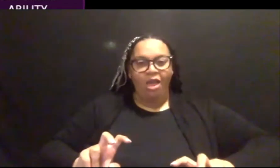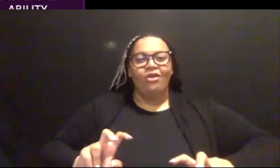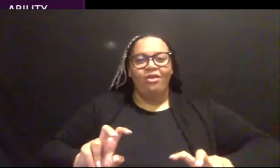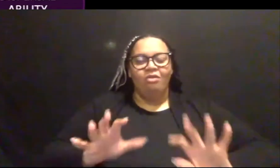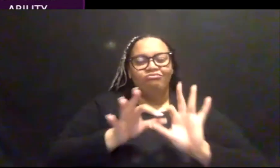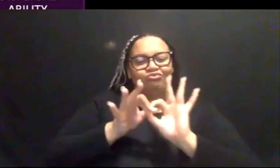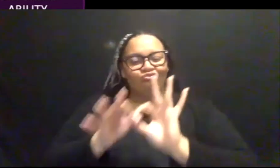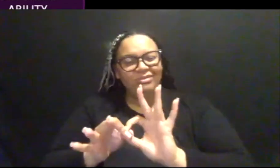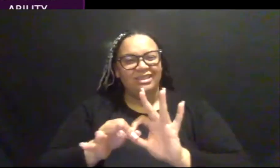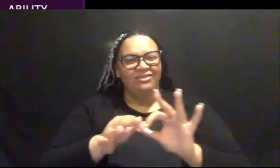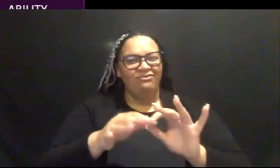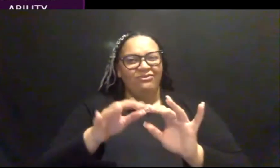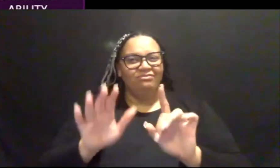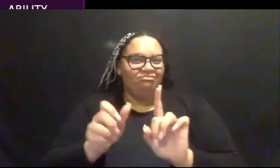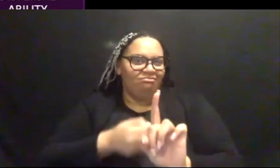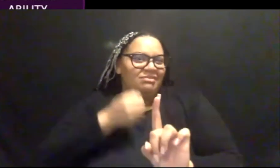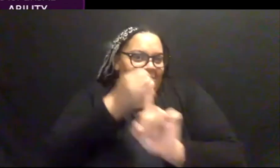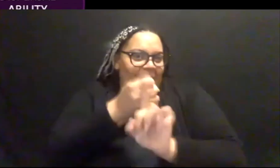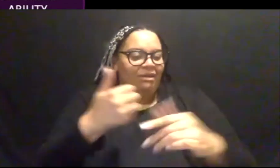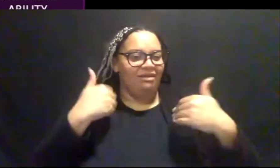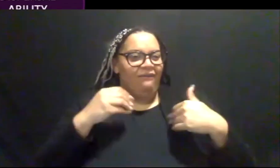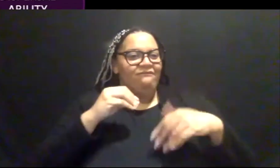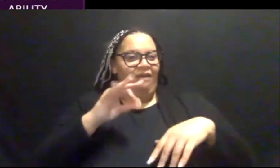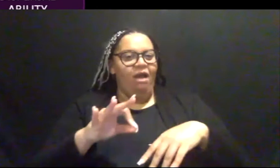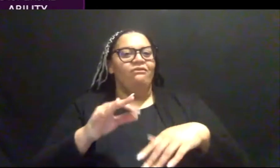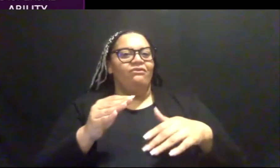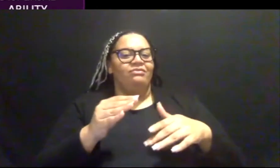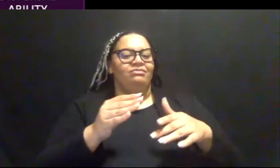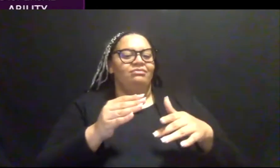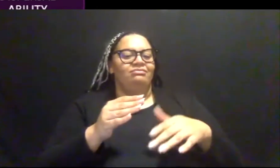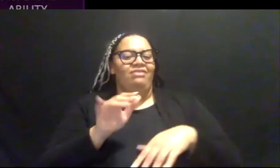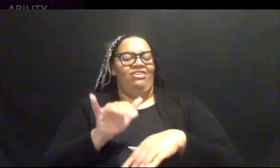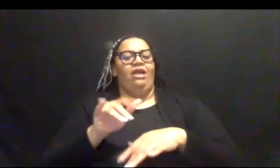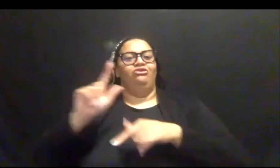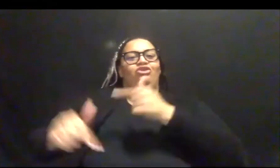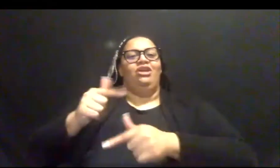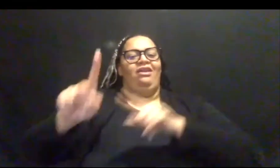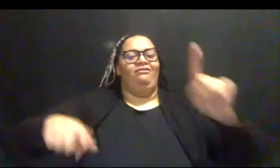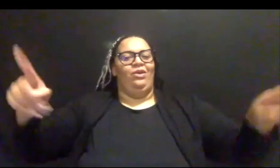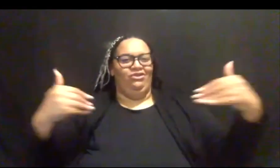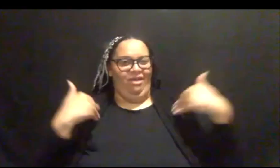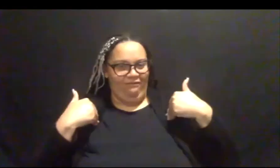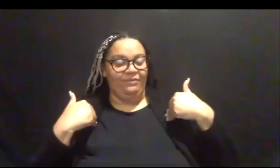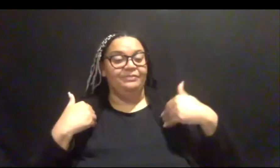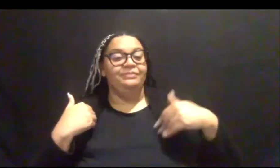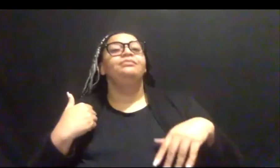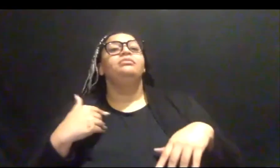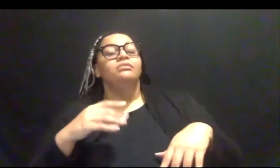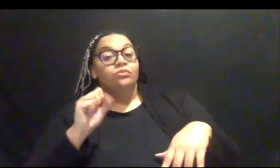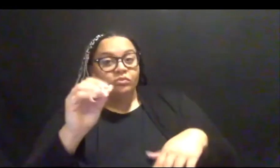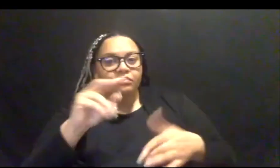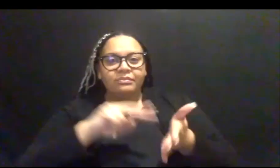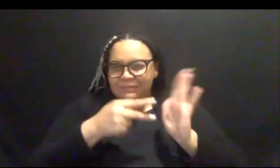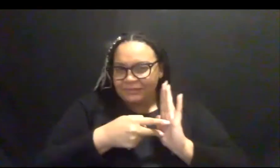of different landscape features on the spatial patterning of that genetic variation I just described. And so essentially what this